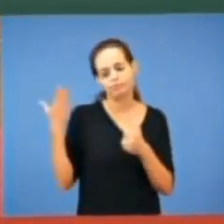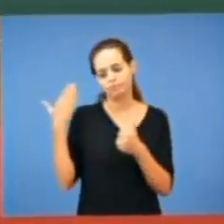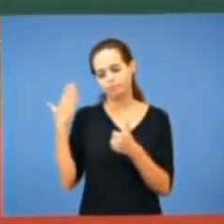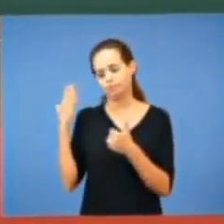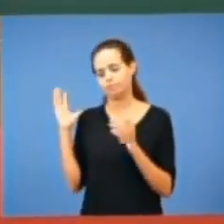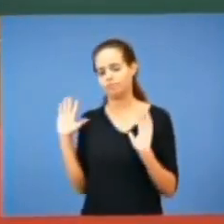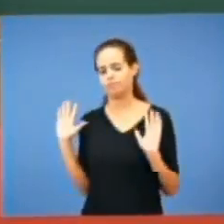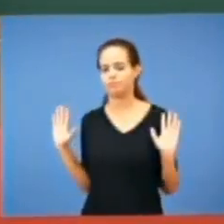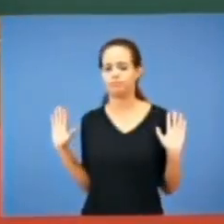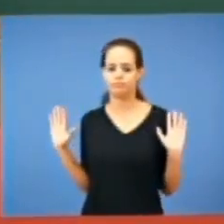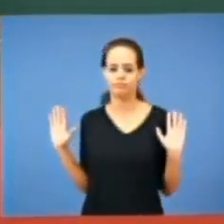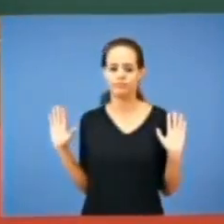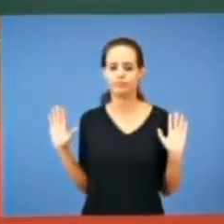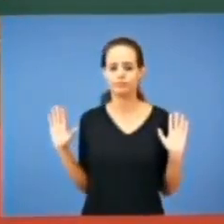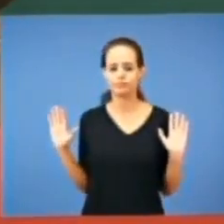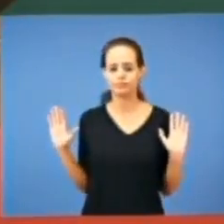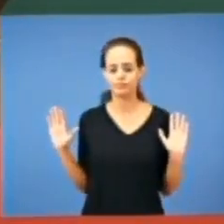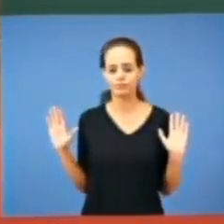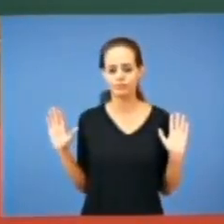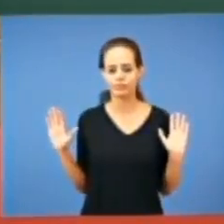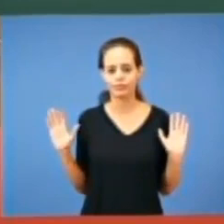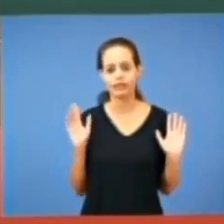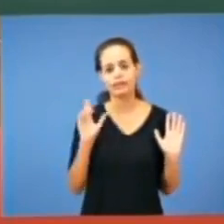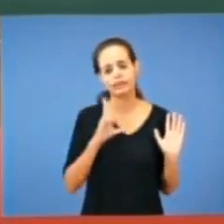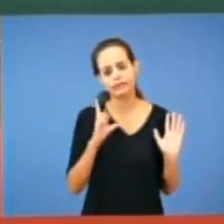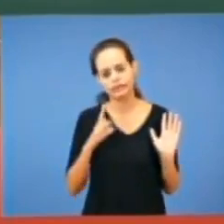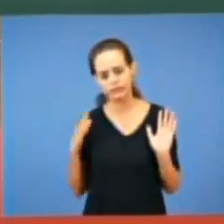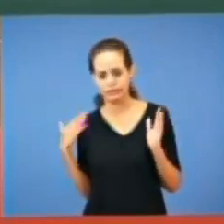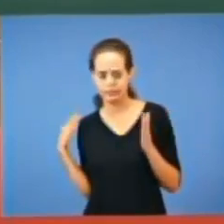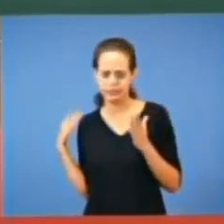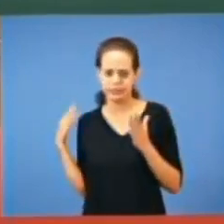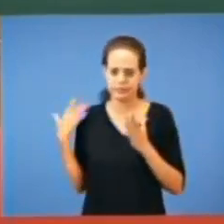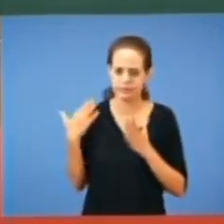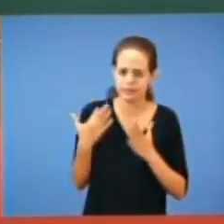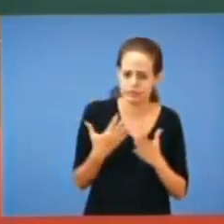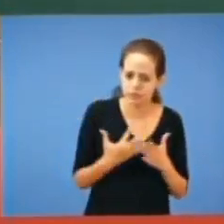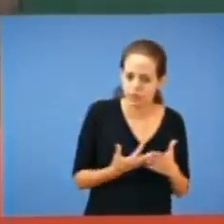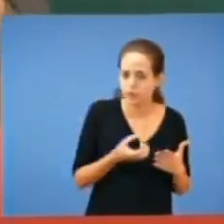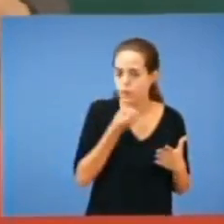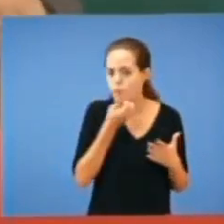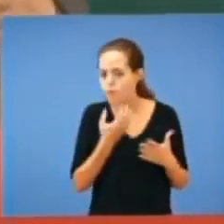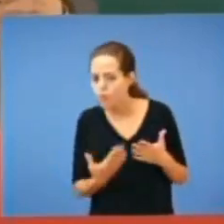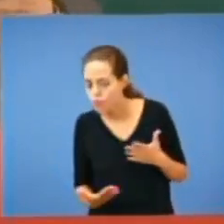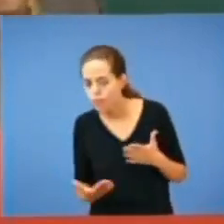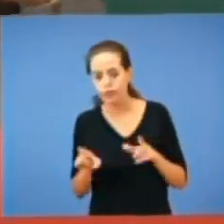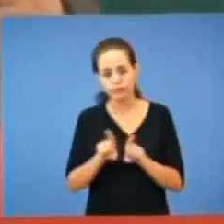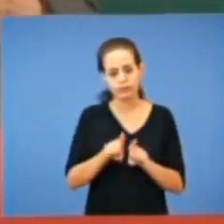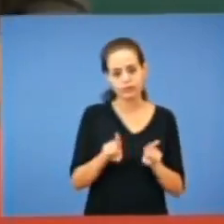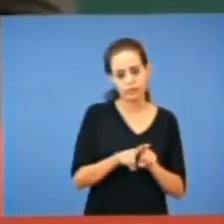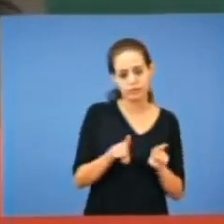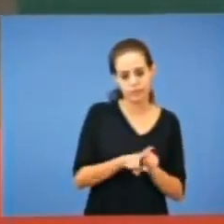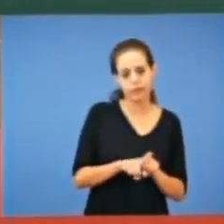about Christianity, it was left behind. We received all the benefits and also